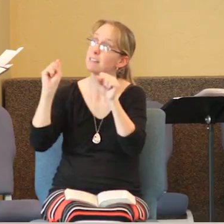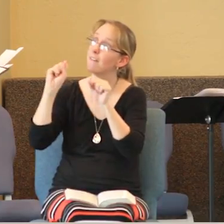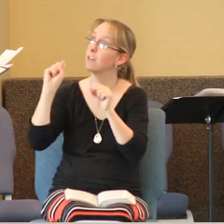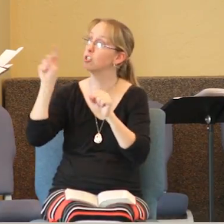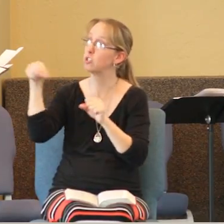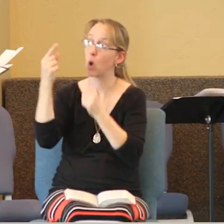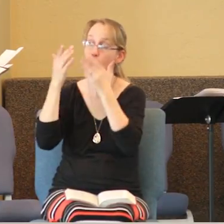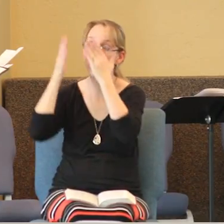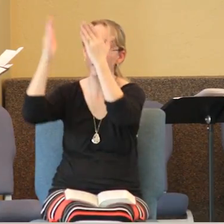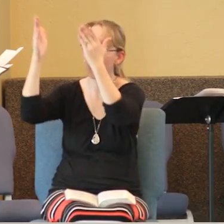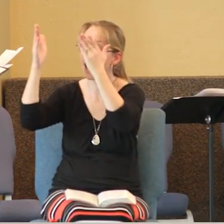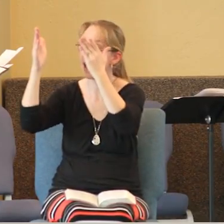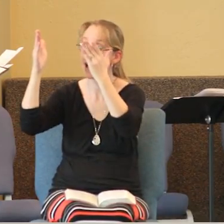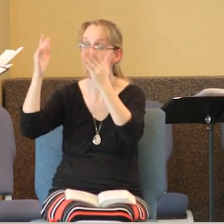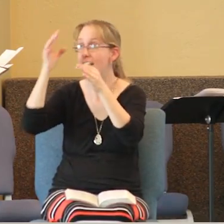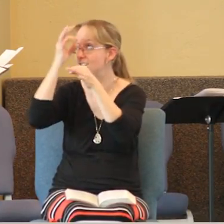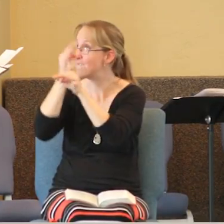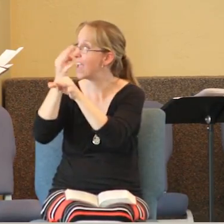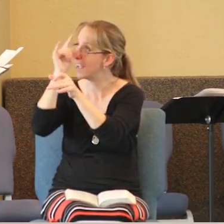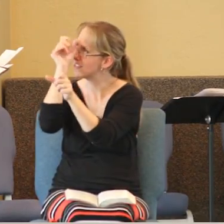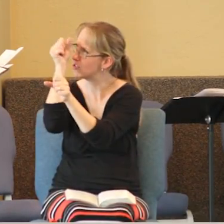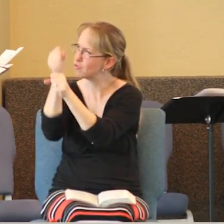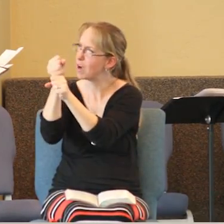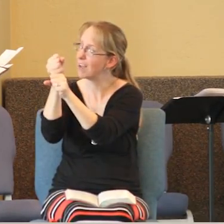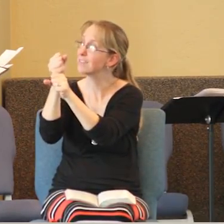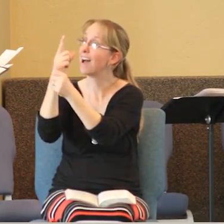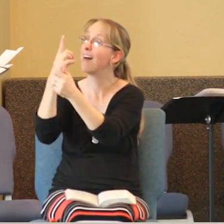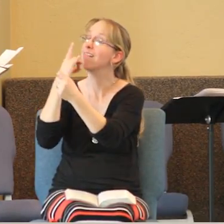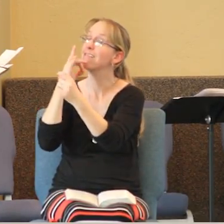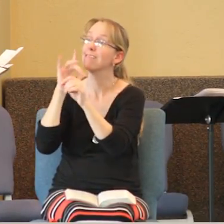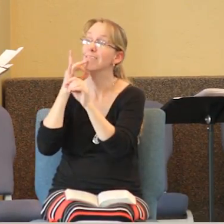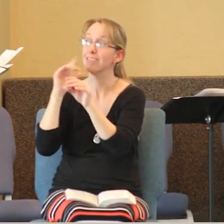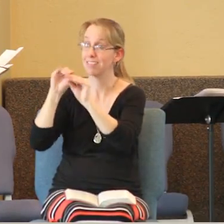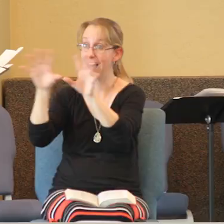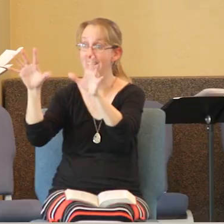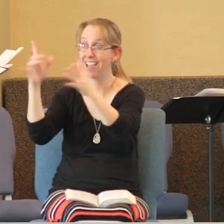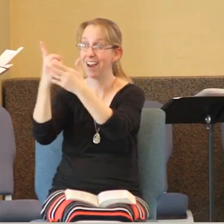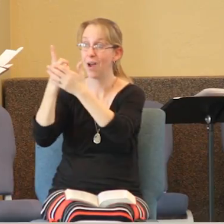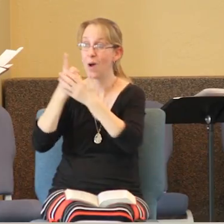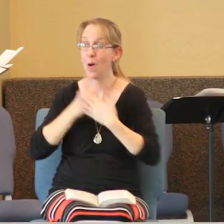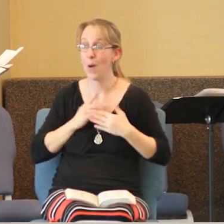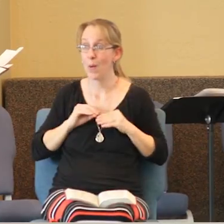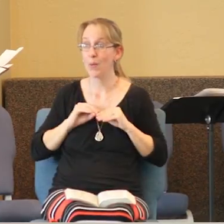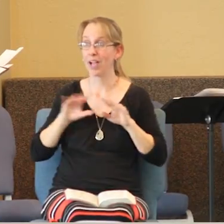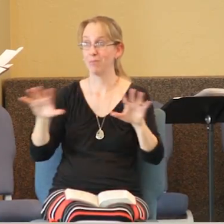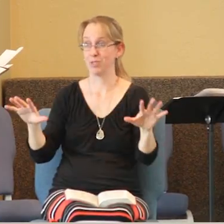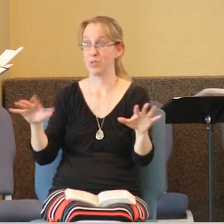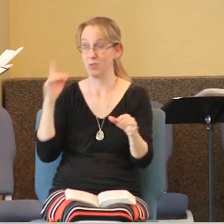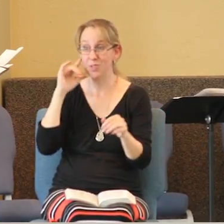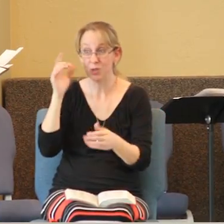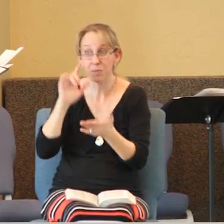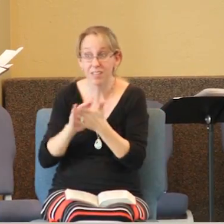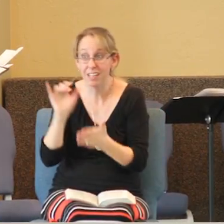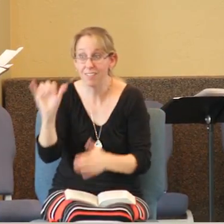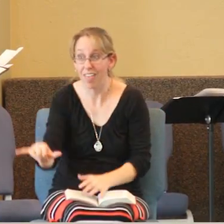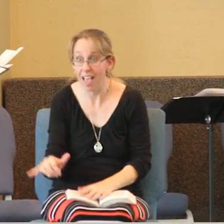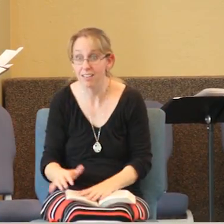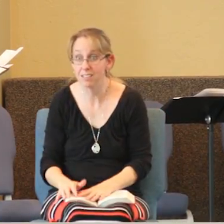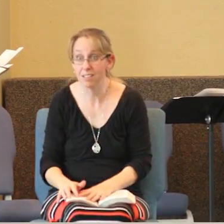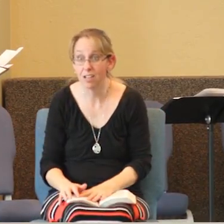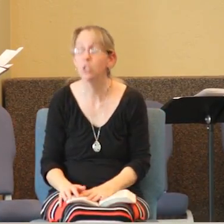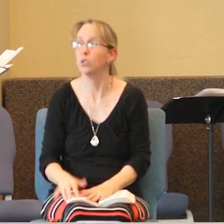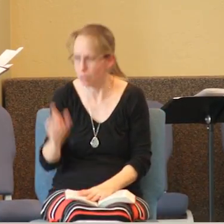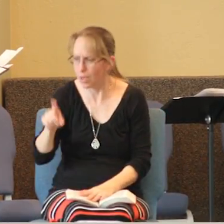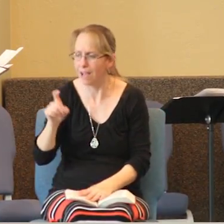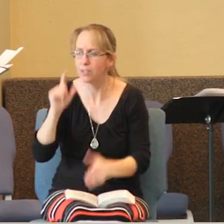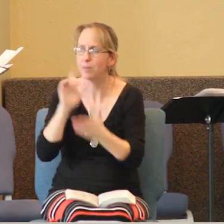put your faith and trust in Him, light comes to you. Do you believe that? Folks, we got to believe